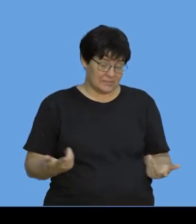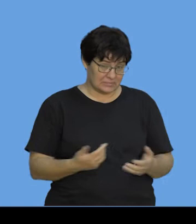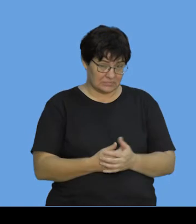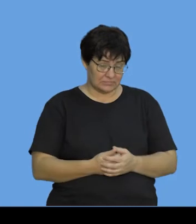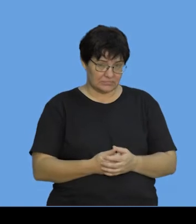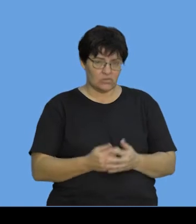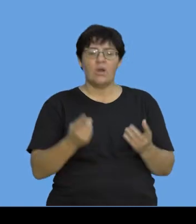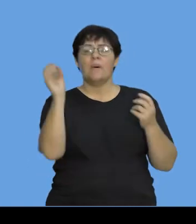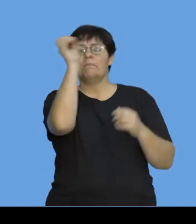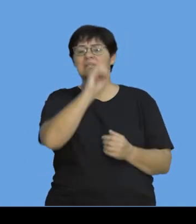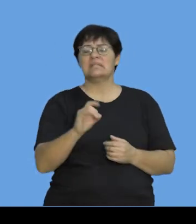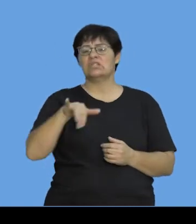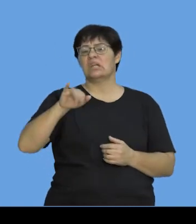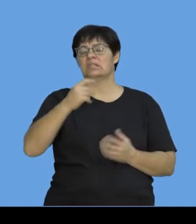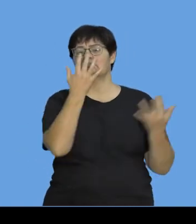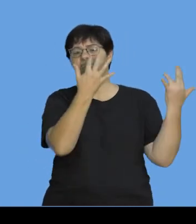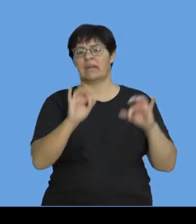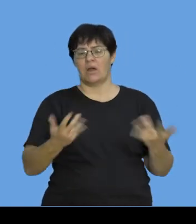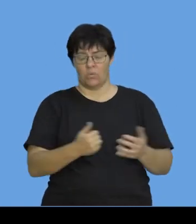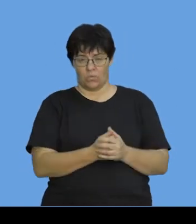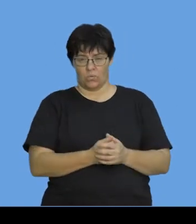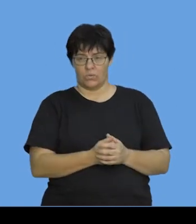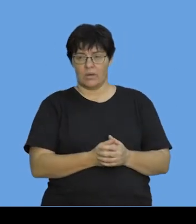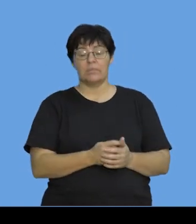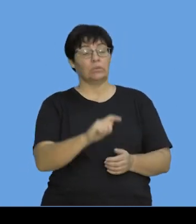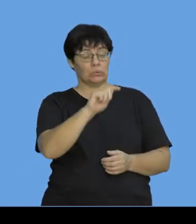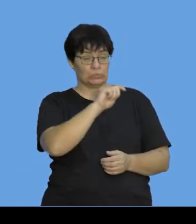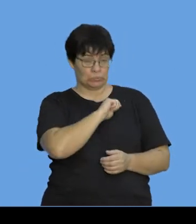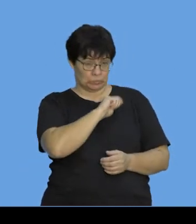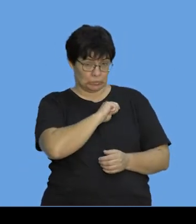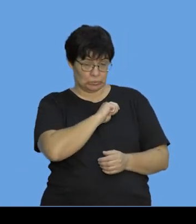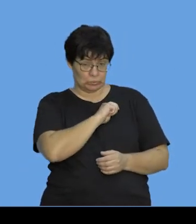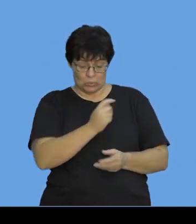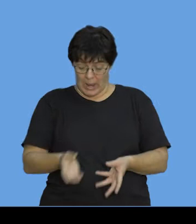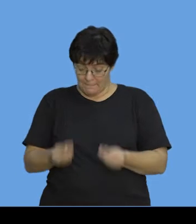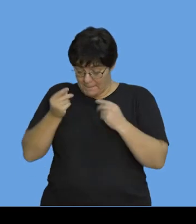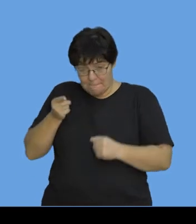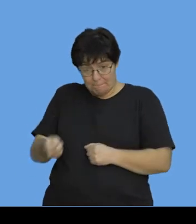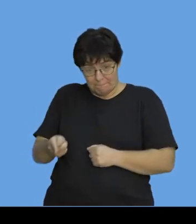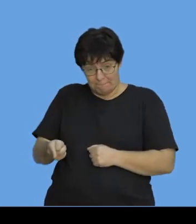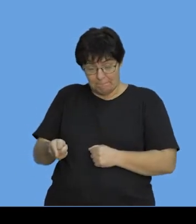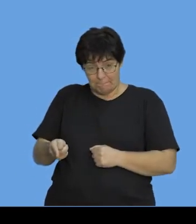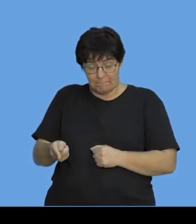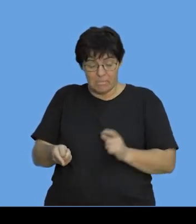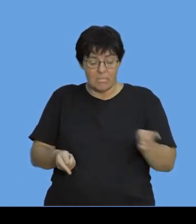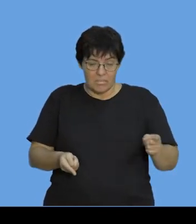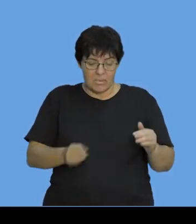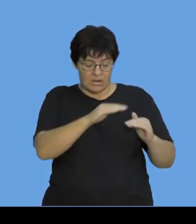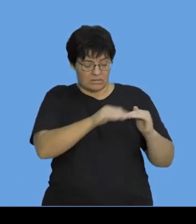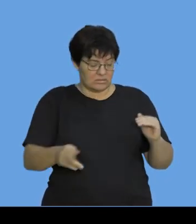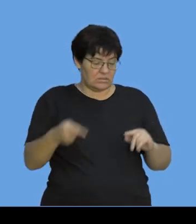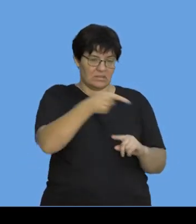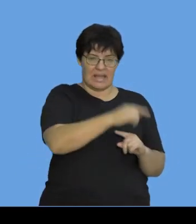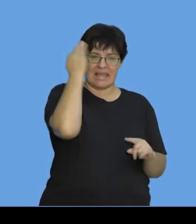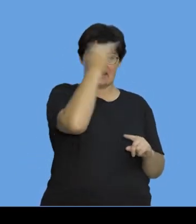So how do we calculate percentage yield? Percentage yield is actual yield. This is what we get in reality over the theoretical